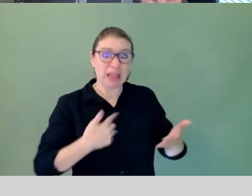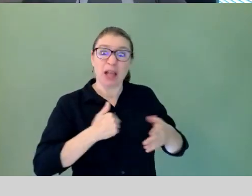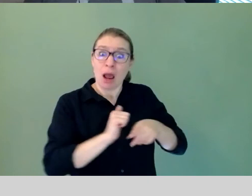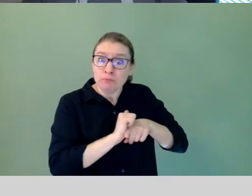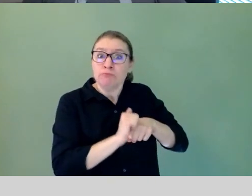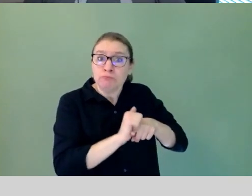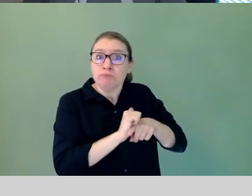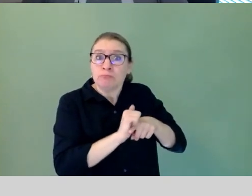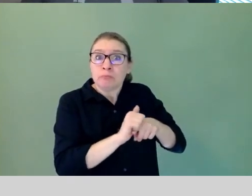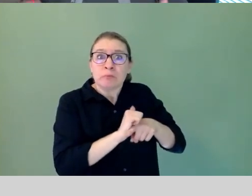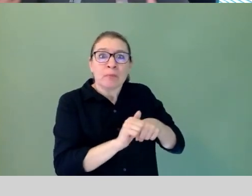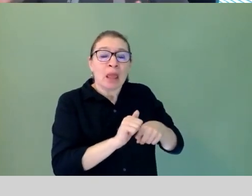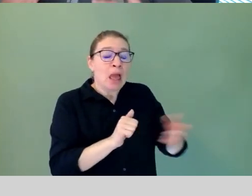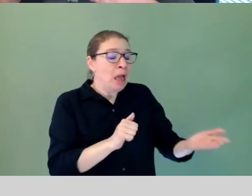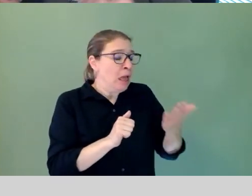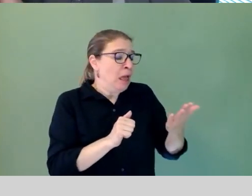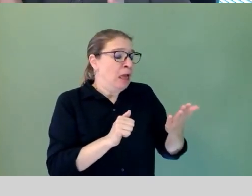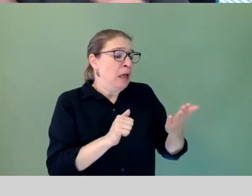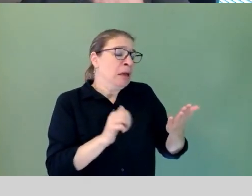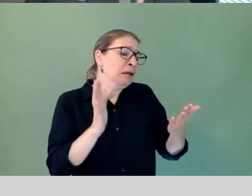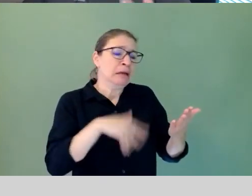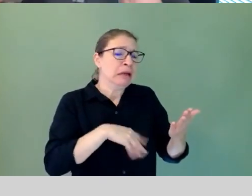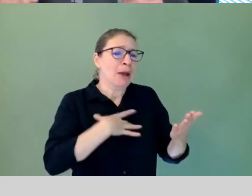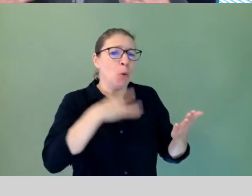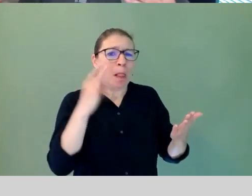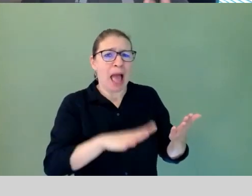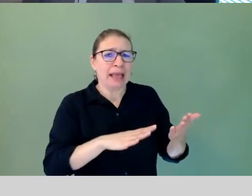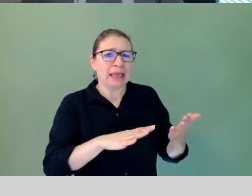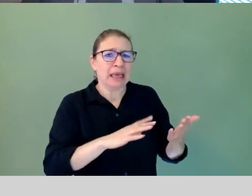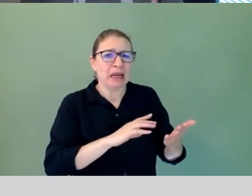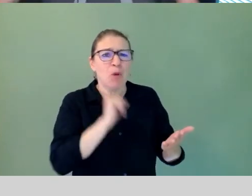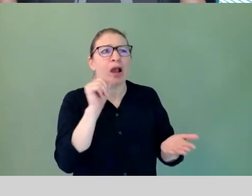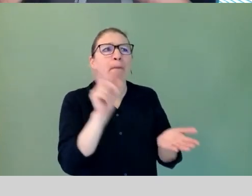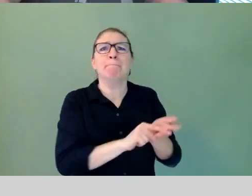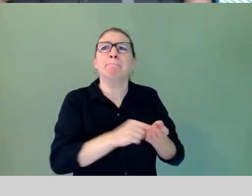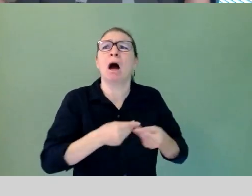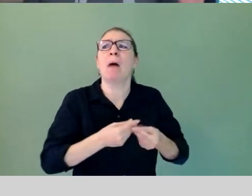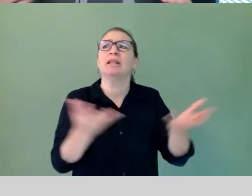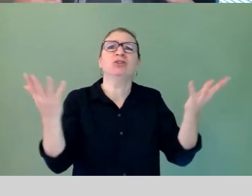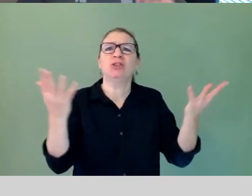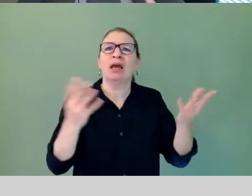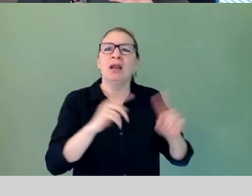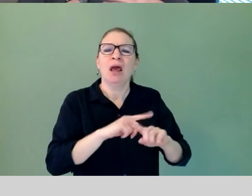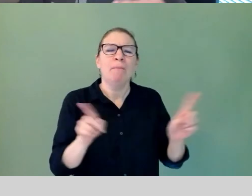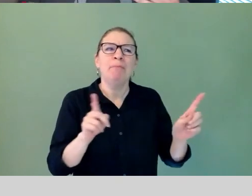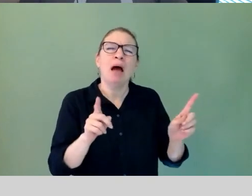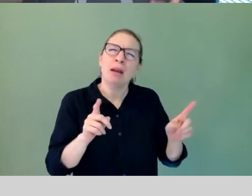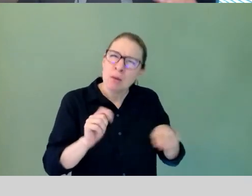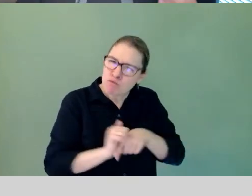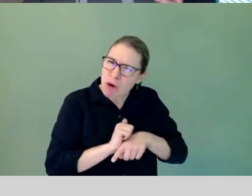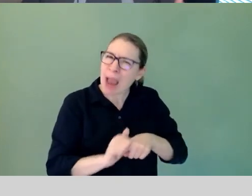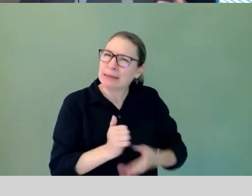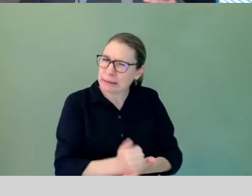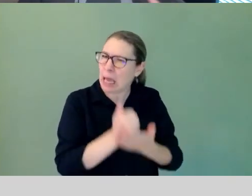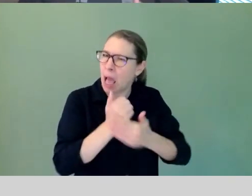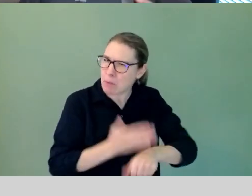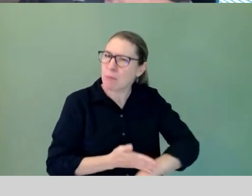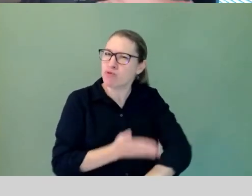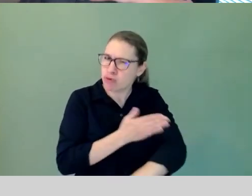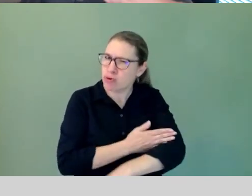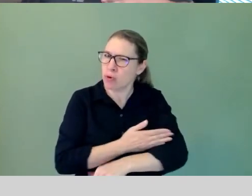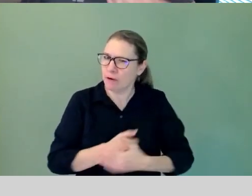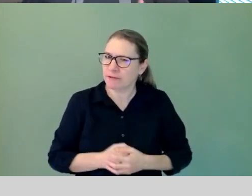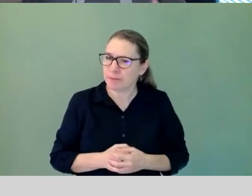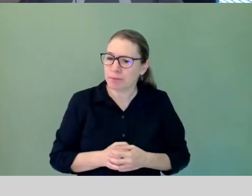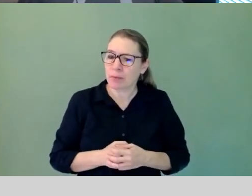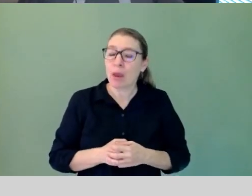I don't like it. I wrote it because it was some thoughts, and then I look at it and I'm just like, that doesn't make any sense, but I got practice while doing it.